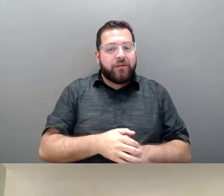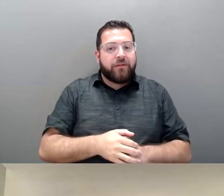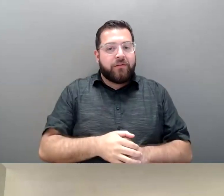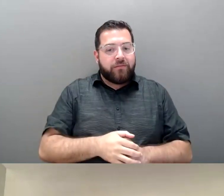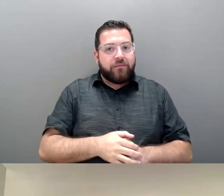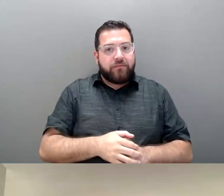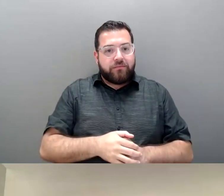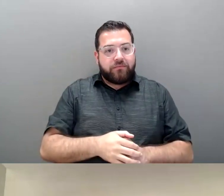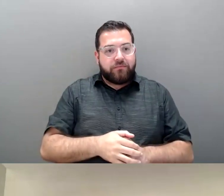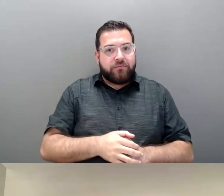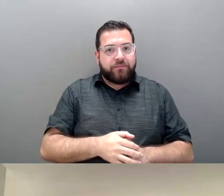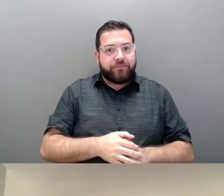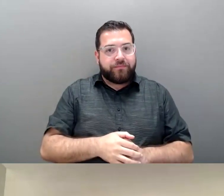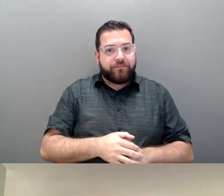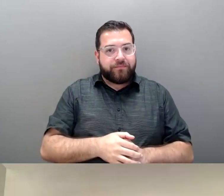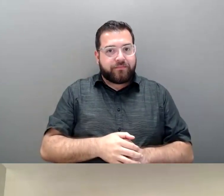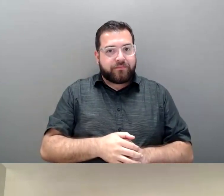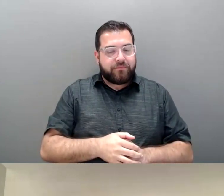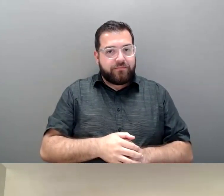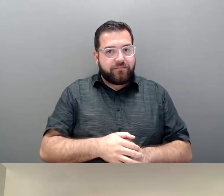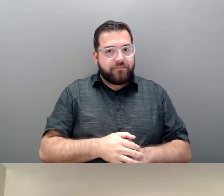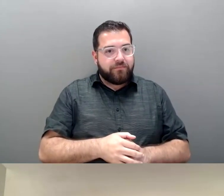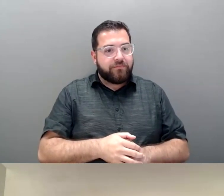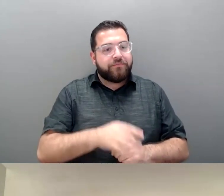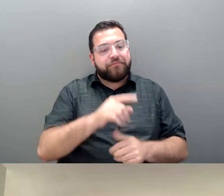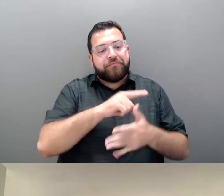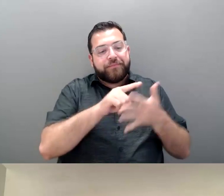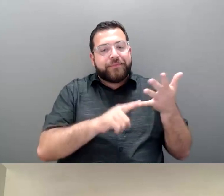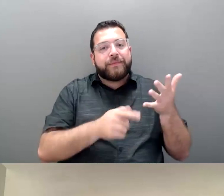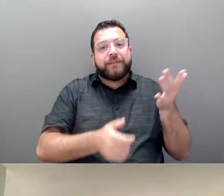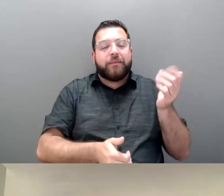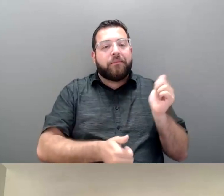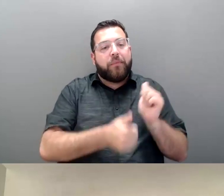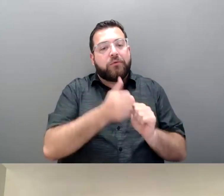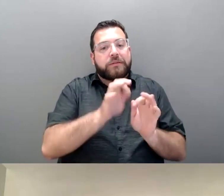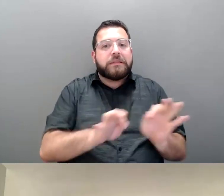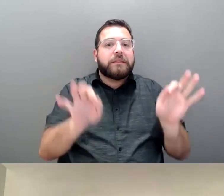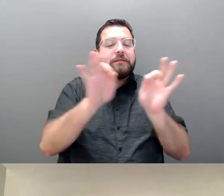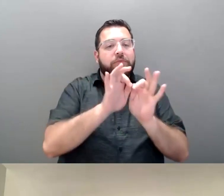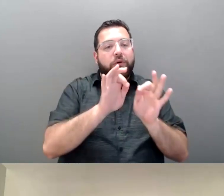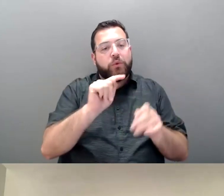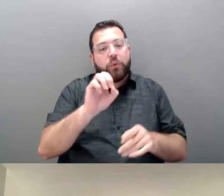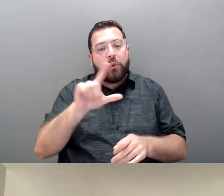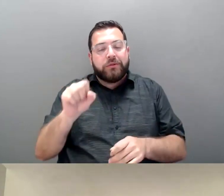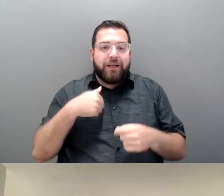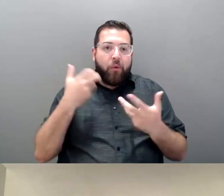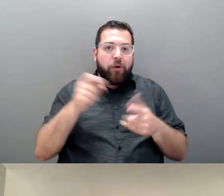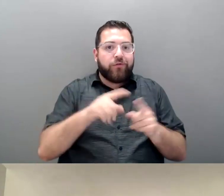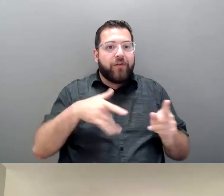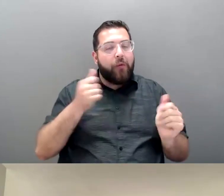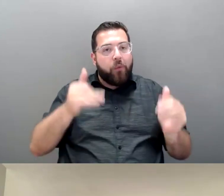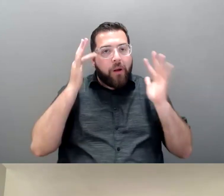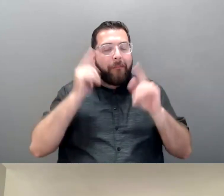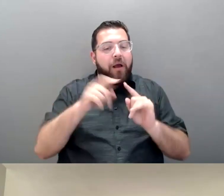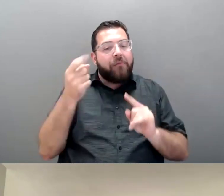there's these are just like the most goody goodies. Again, I don't want to be overwhelming, but I do want to